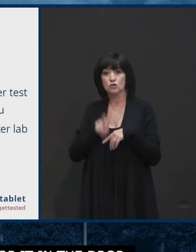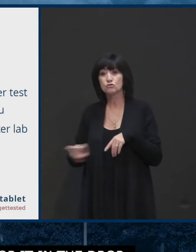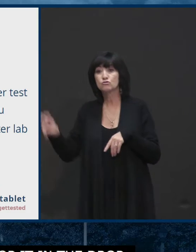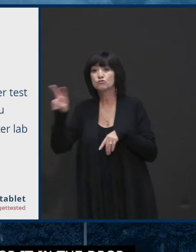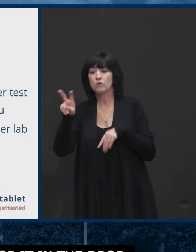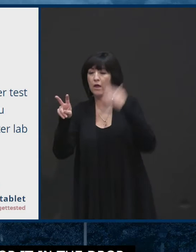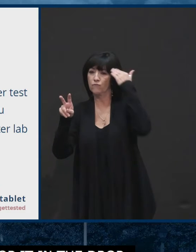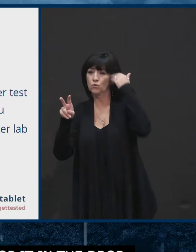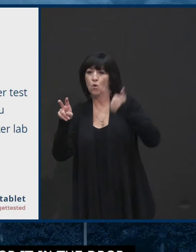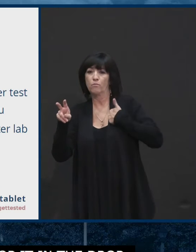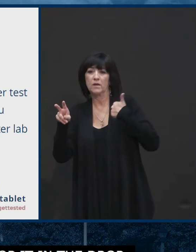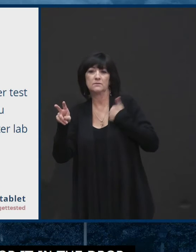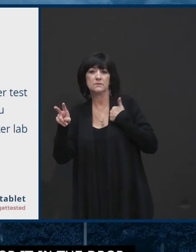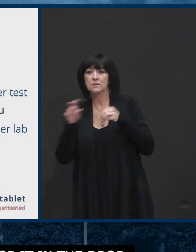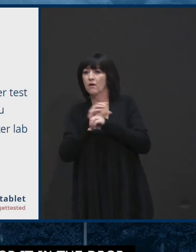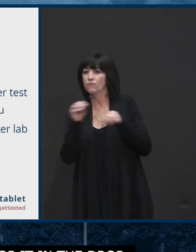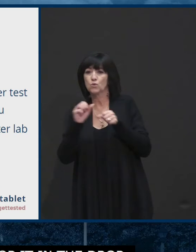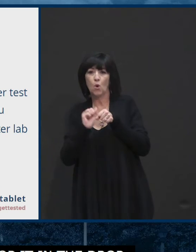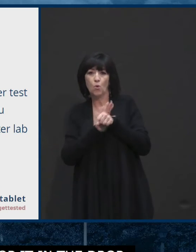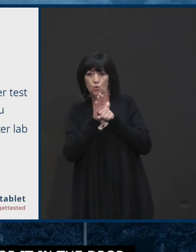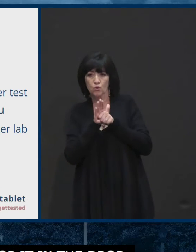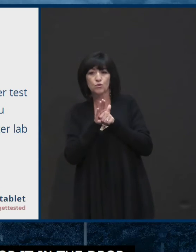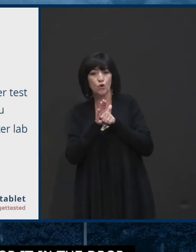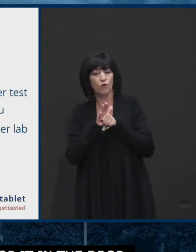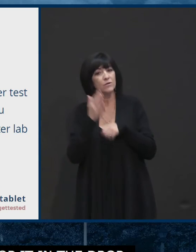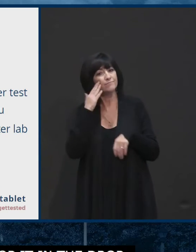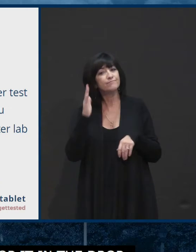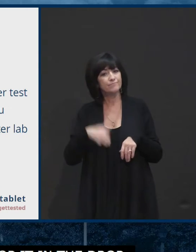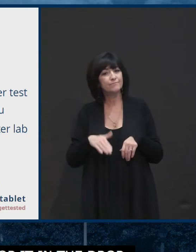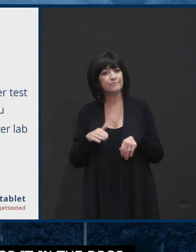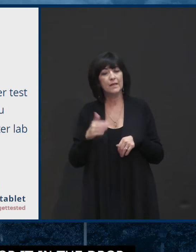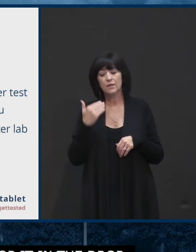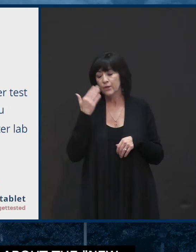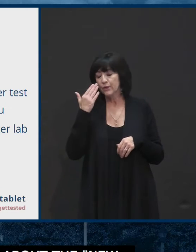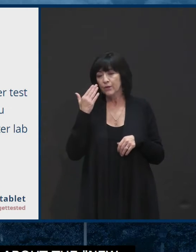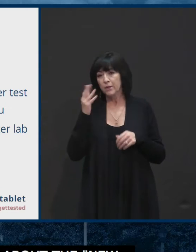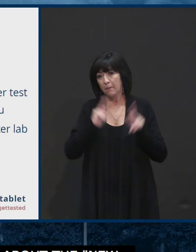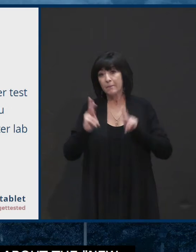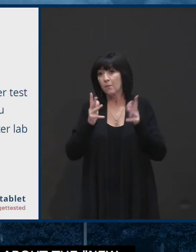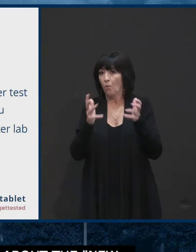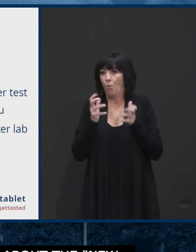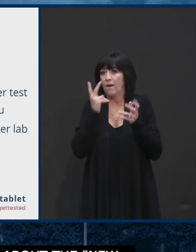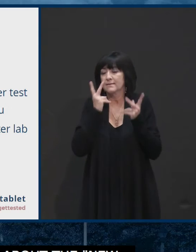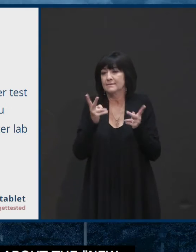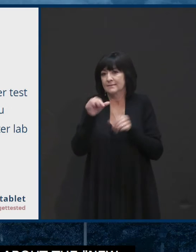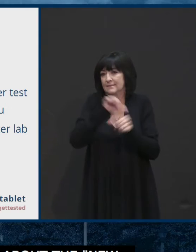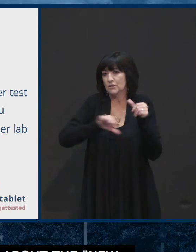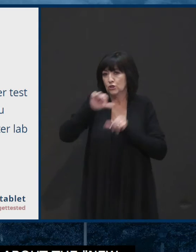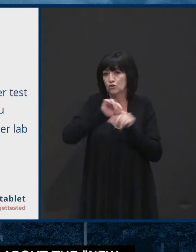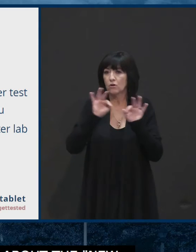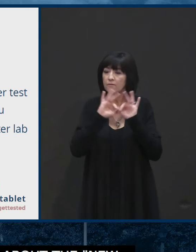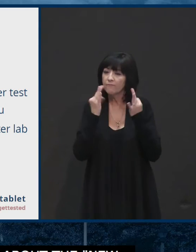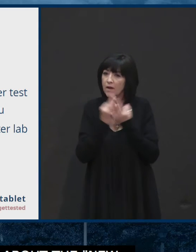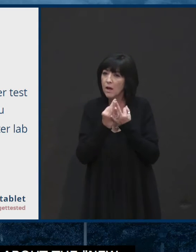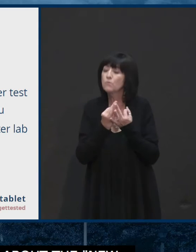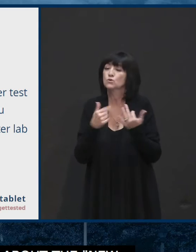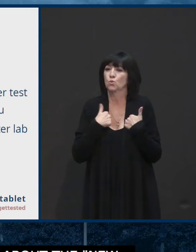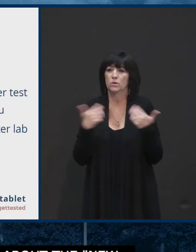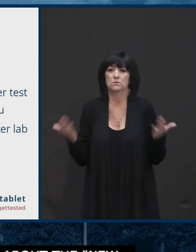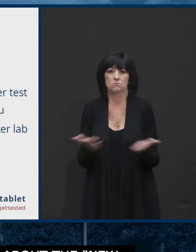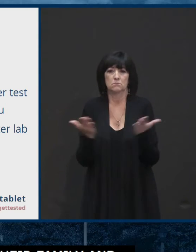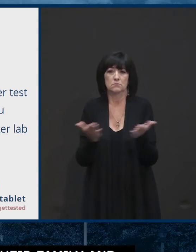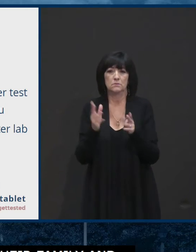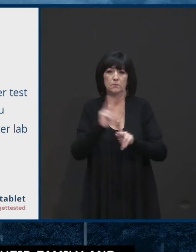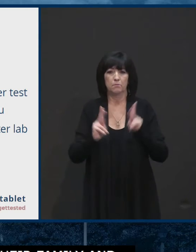but I think we know people are still going to want to see their family and loved ones over the next few months. So we want to make sure people use this to their advantage over the next